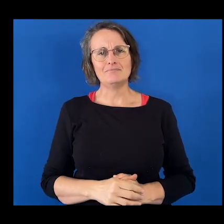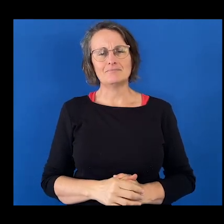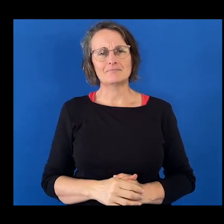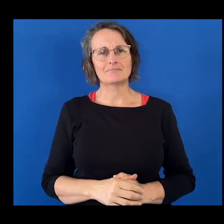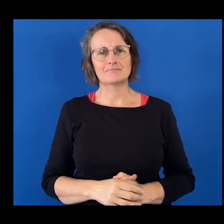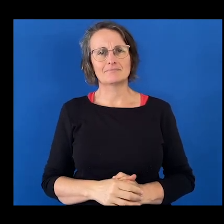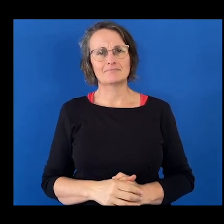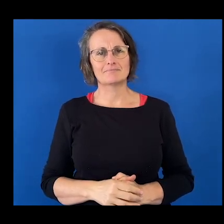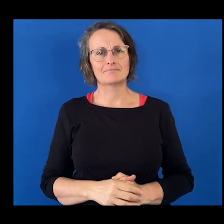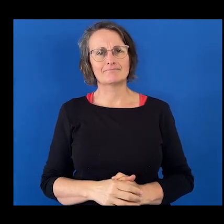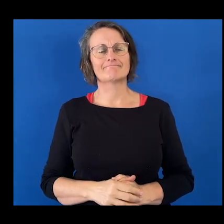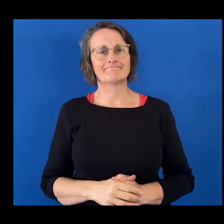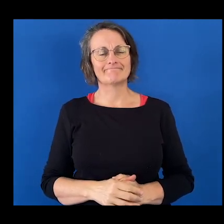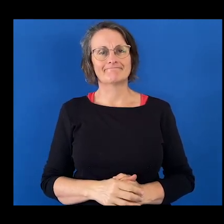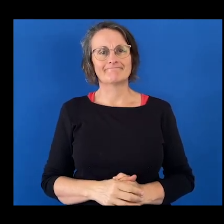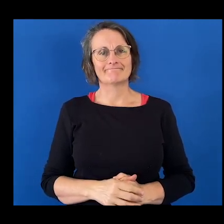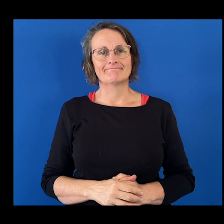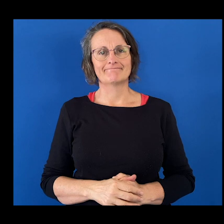Matisse's interiors.